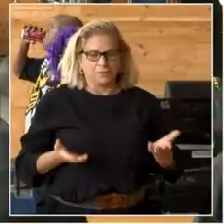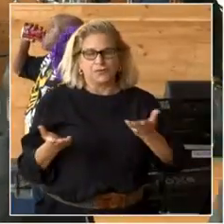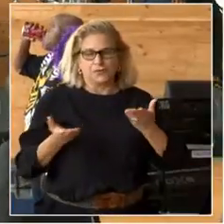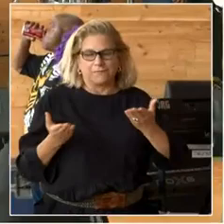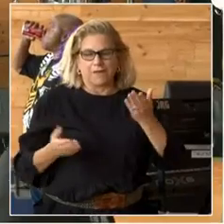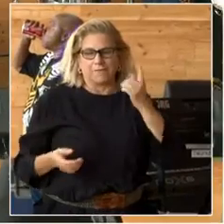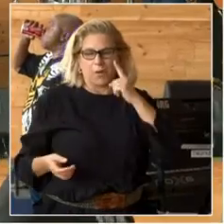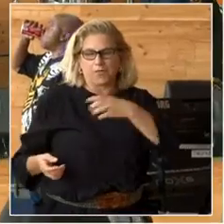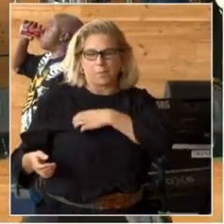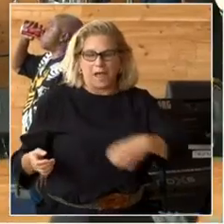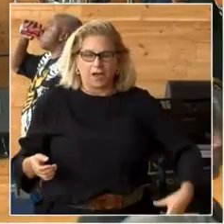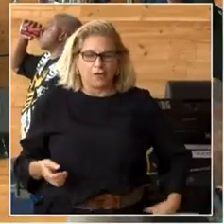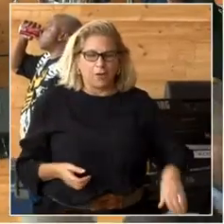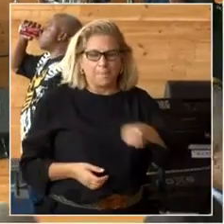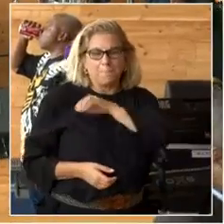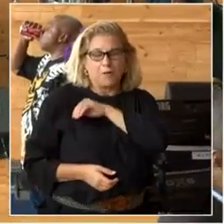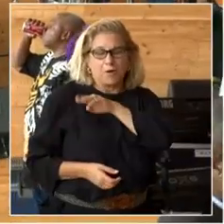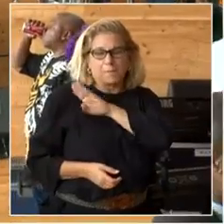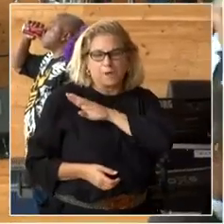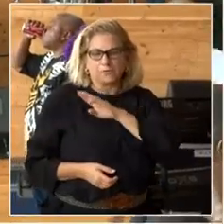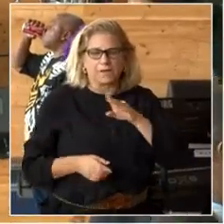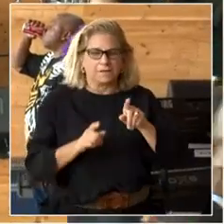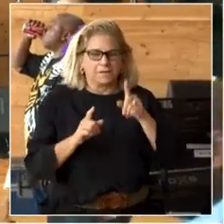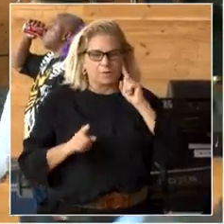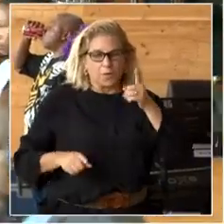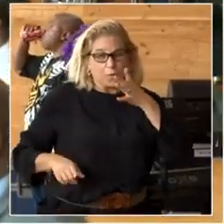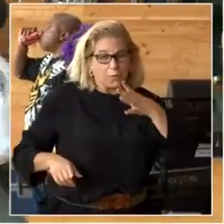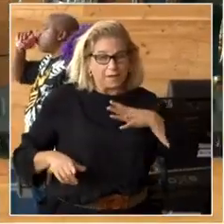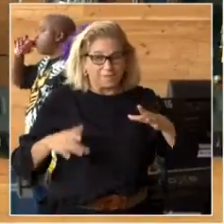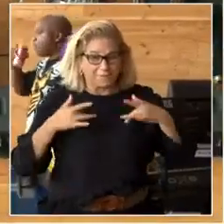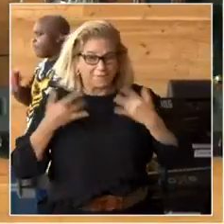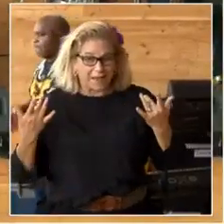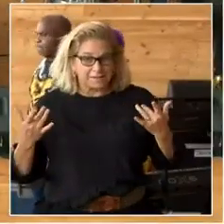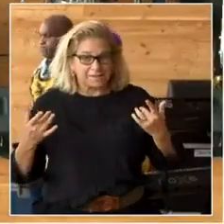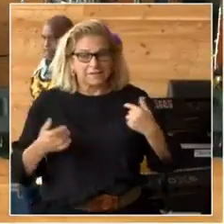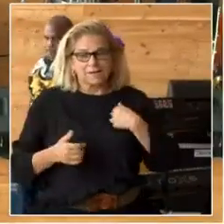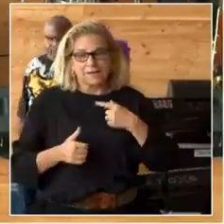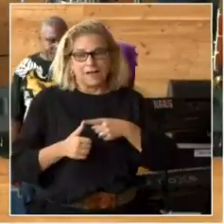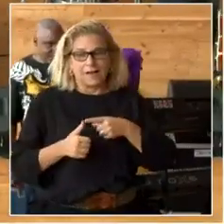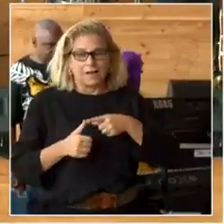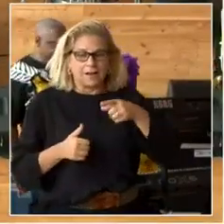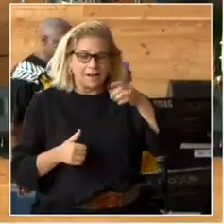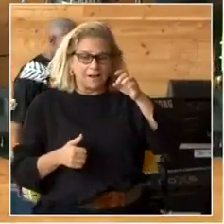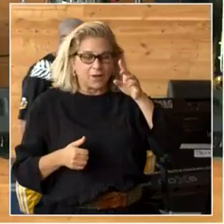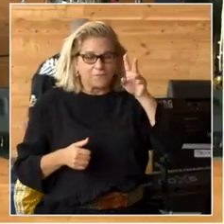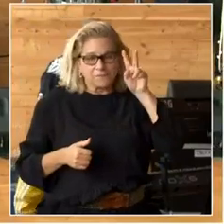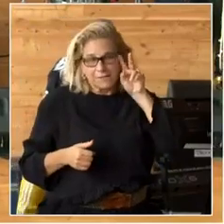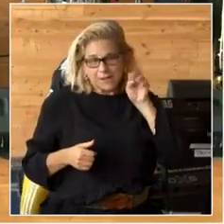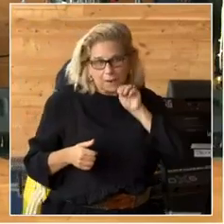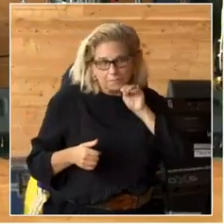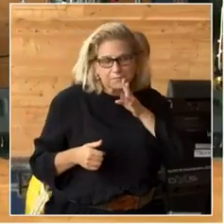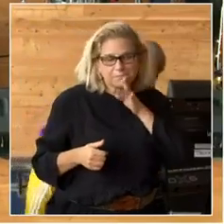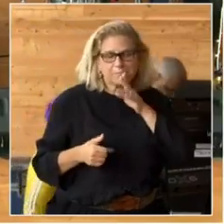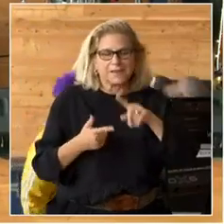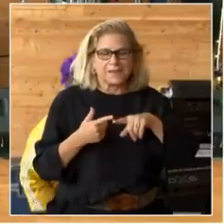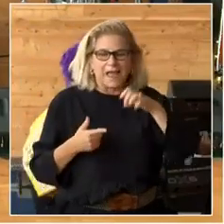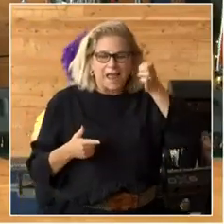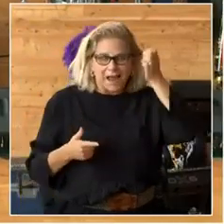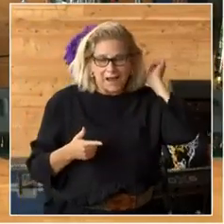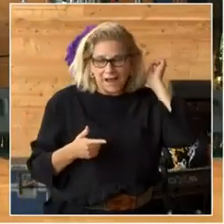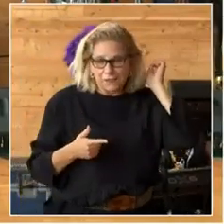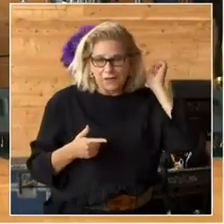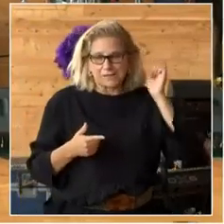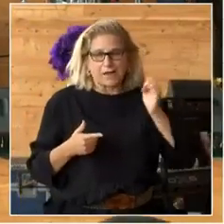in Vietnamese, and in Amharic, Ha Komdi Kuala Messing. That means we are